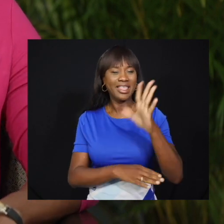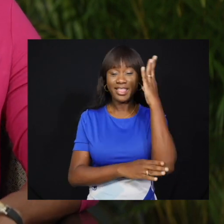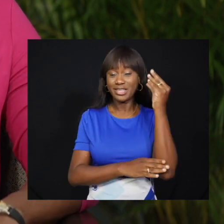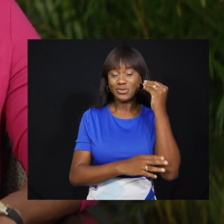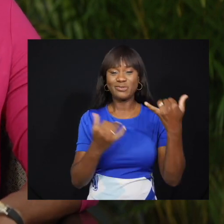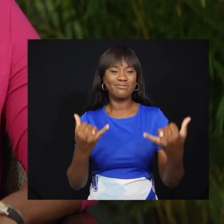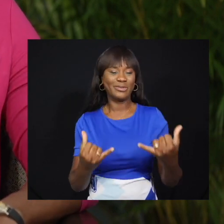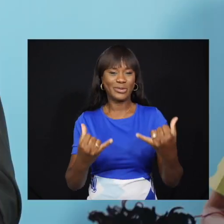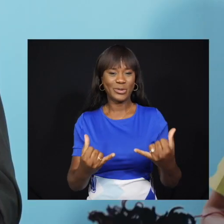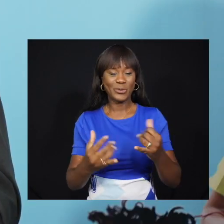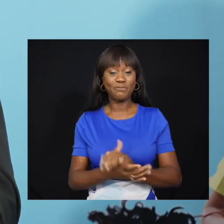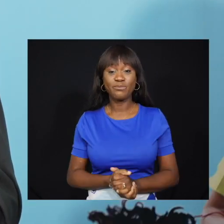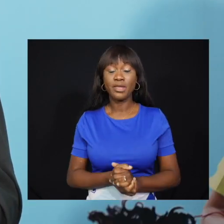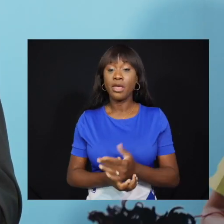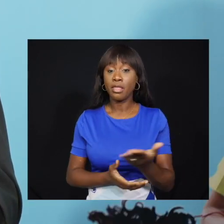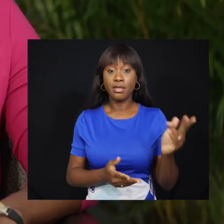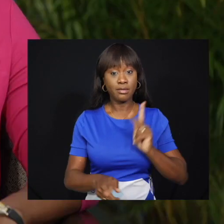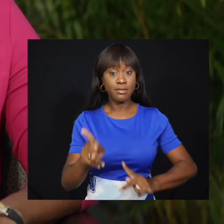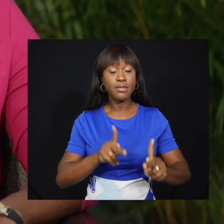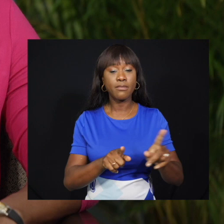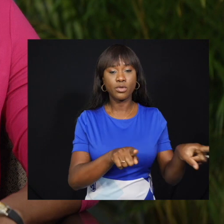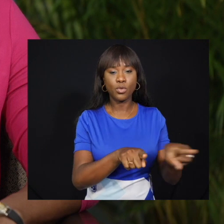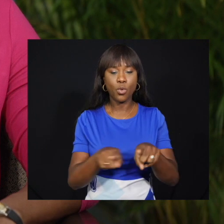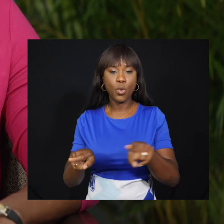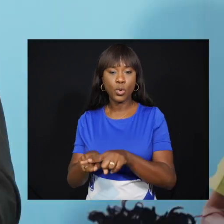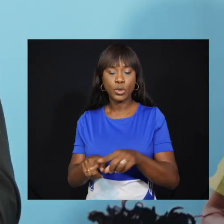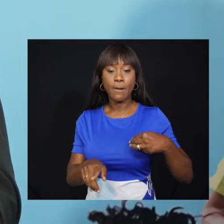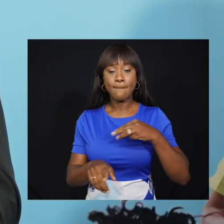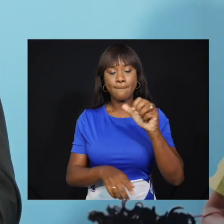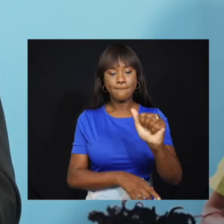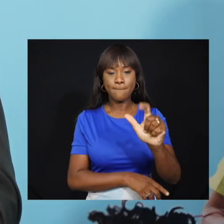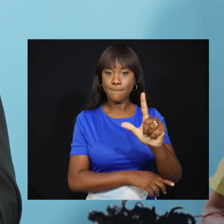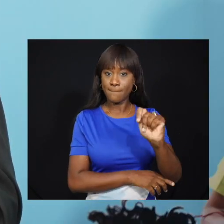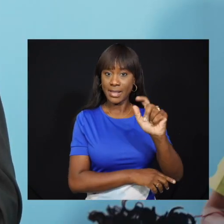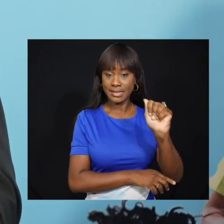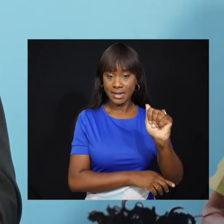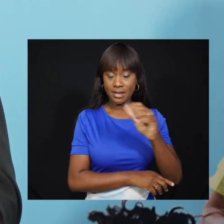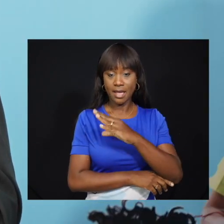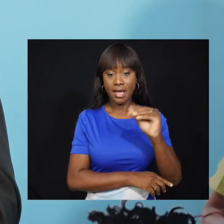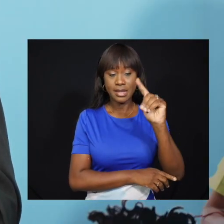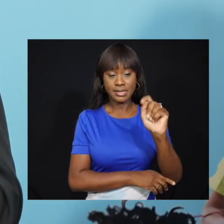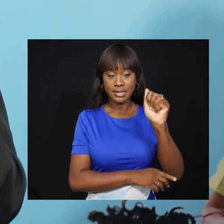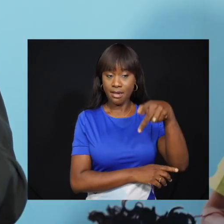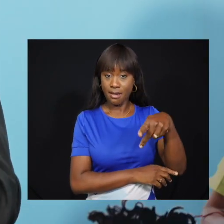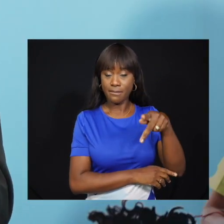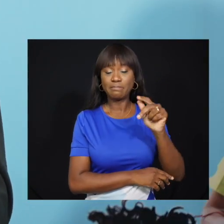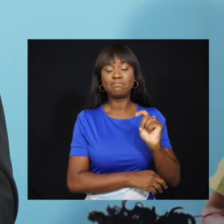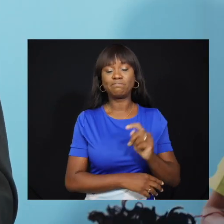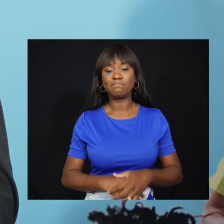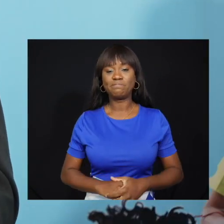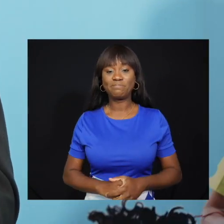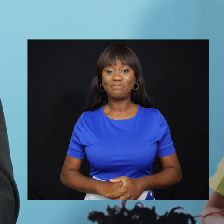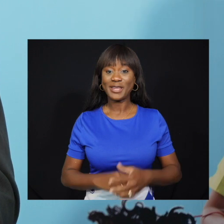far. These persons are also members of ALTA and TARP, TTARP. So let's hear from